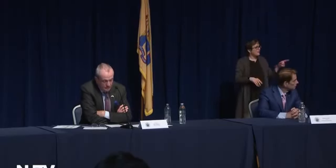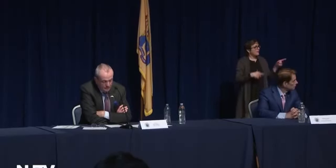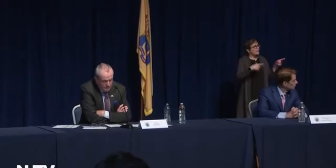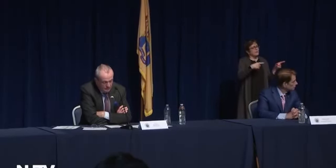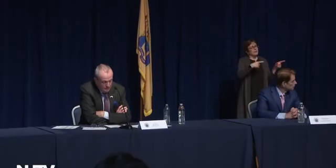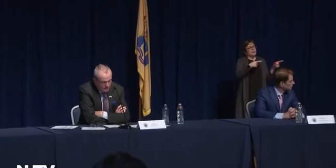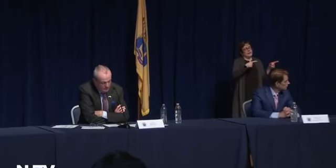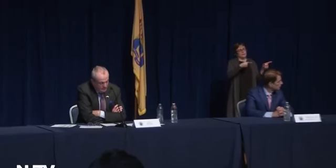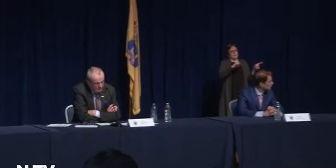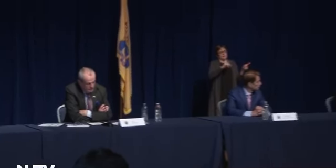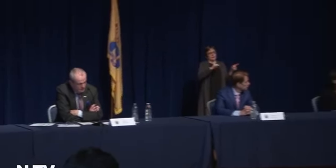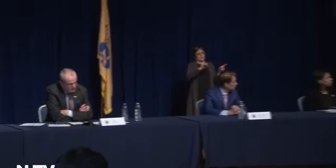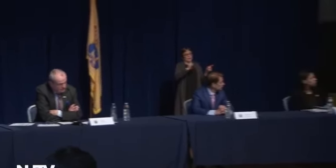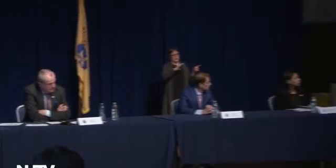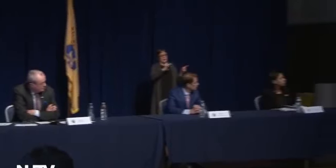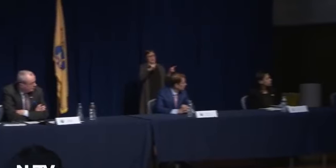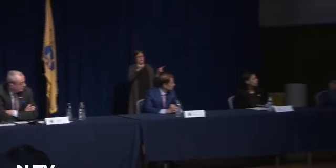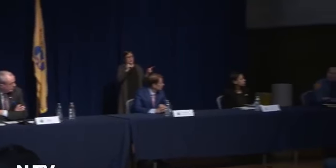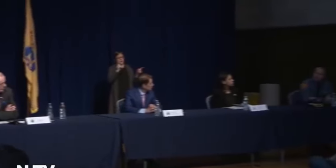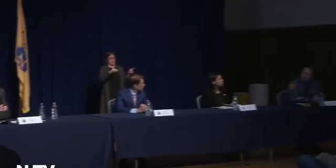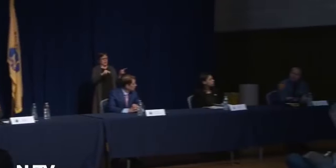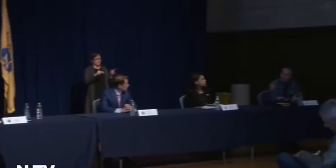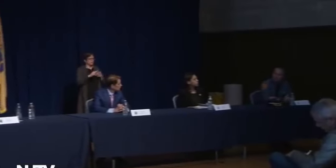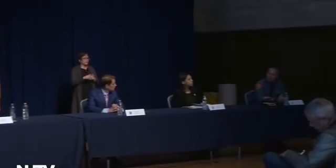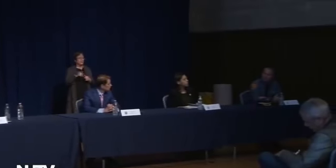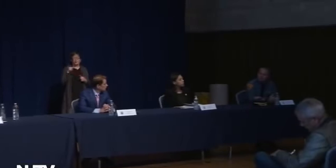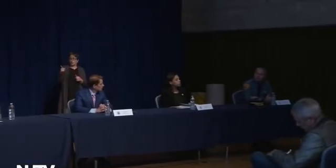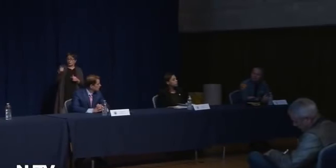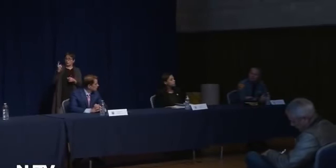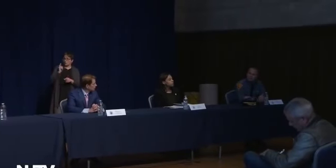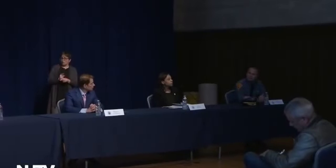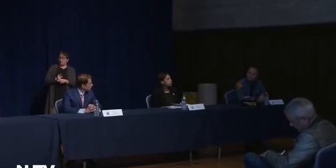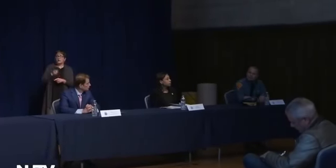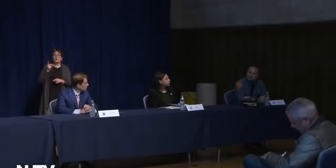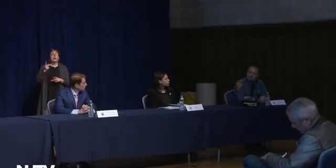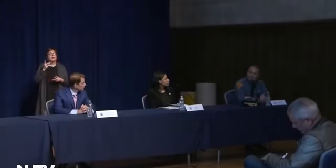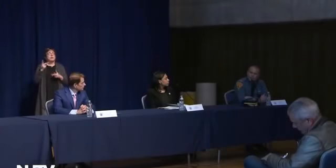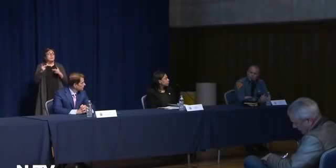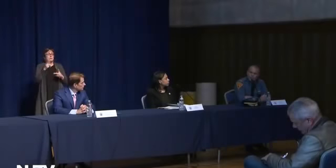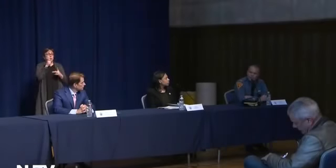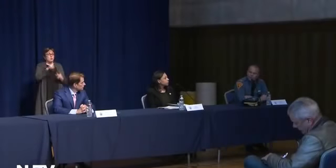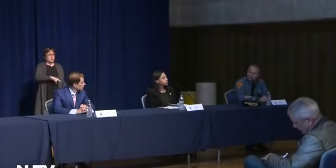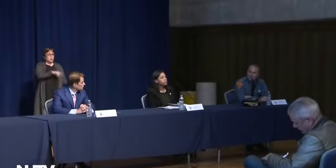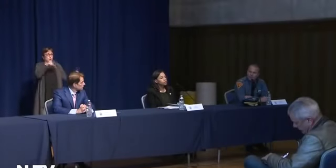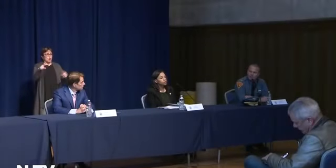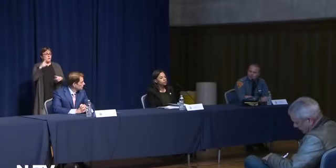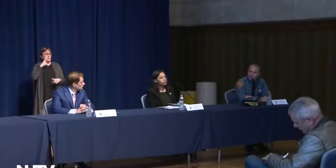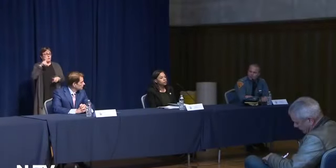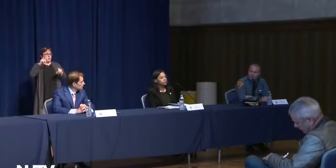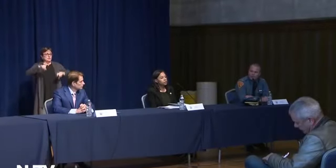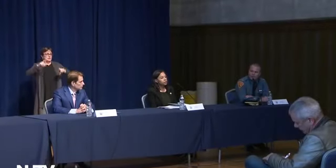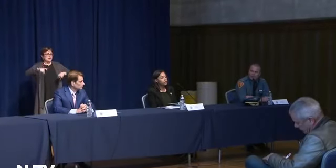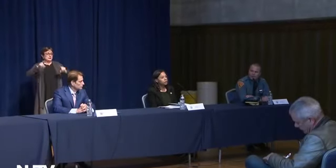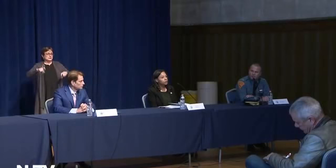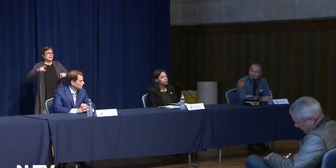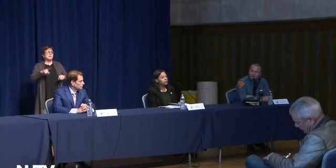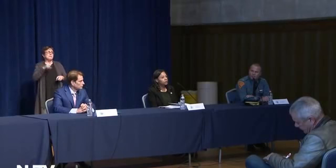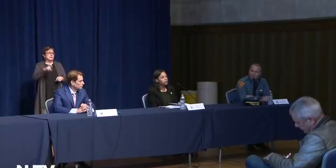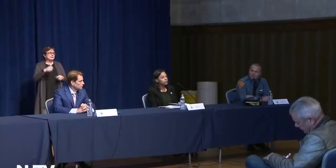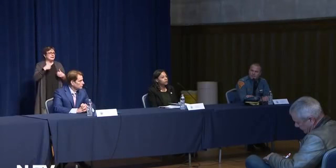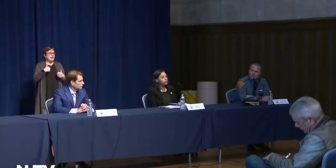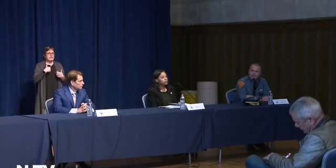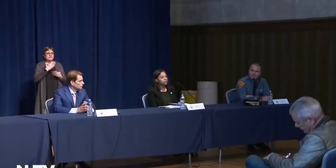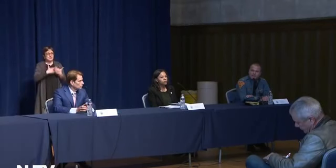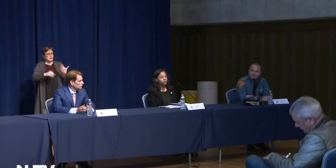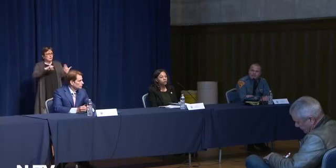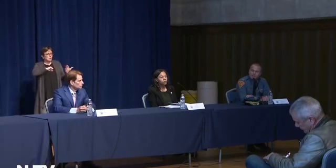it earlier, Governor, I think the fact that the people have to be symptomatic, the worried well should not be coming to Bergen County tomorrow